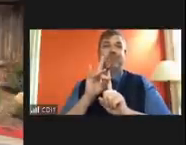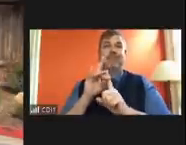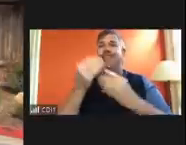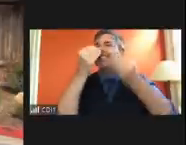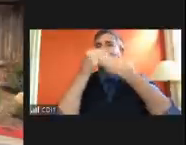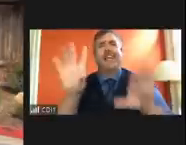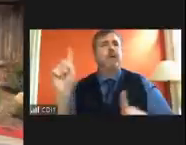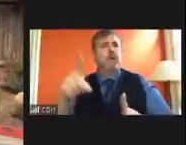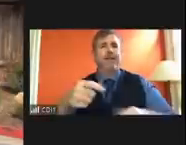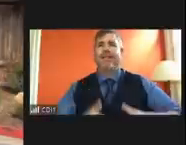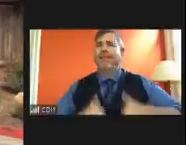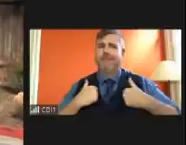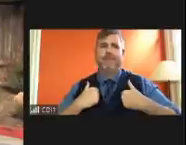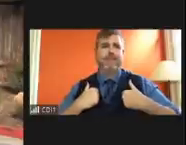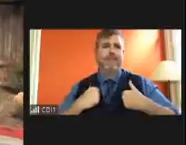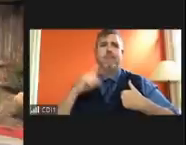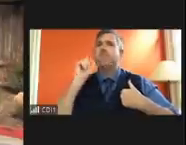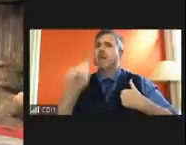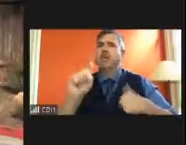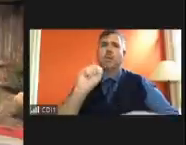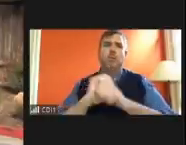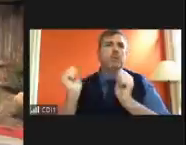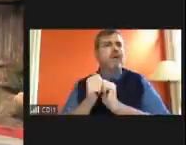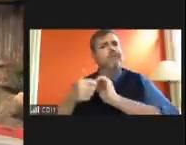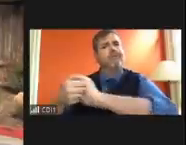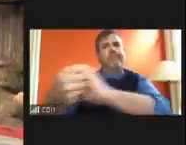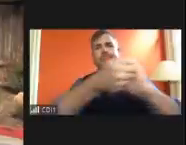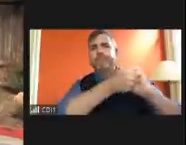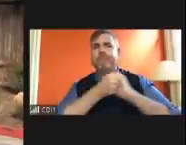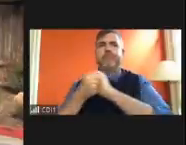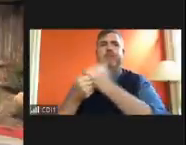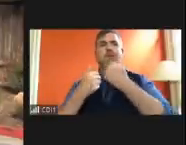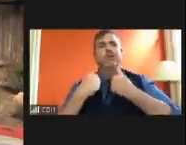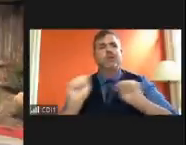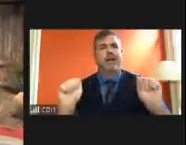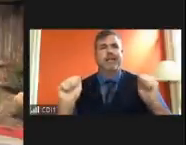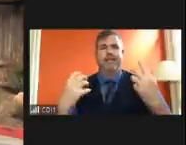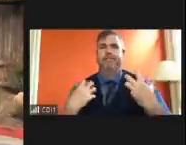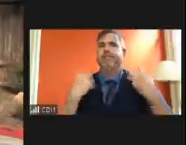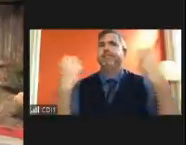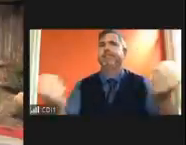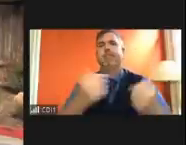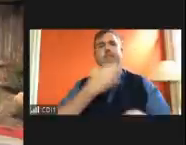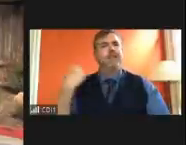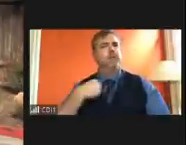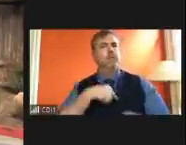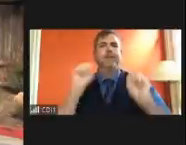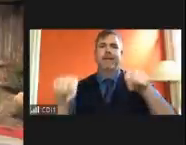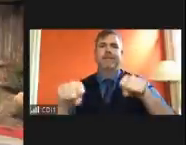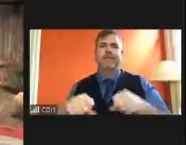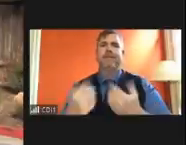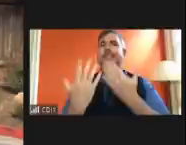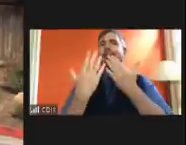together to fare the best possible in this crisis. Thank you.